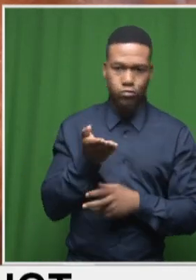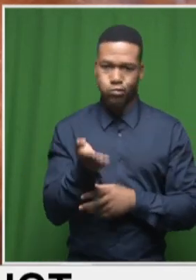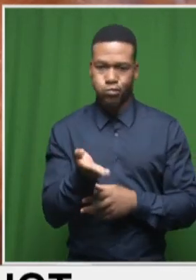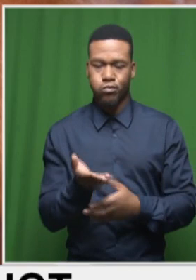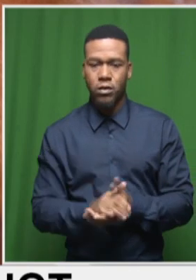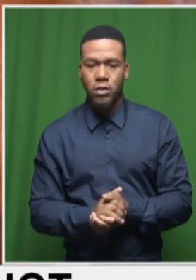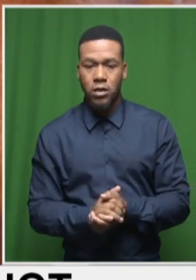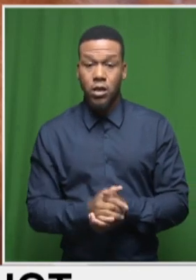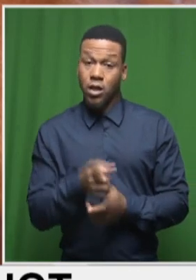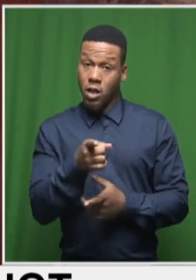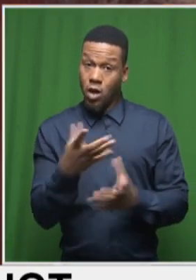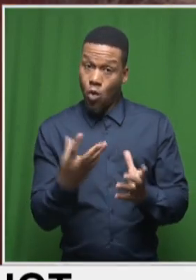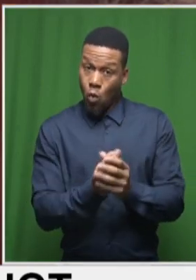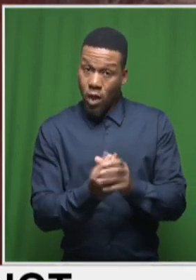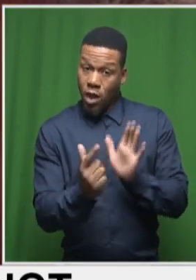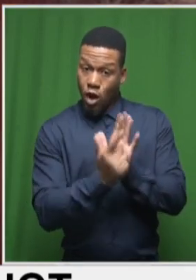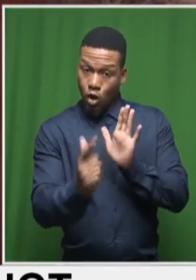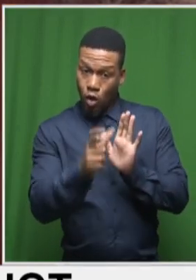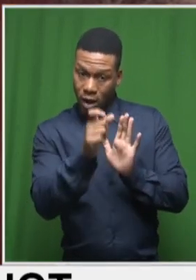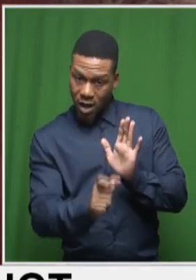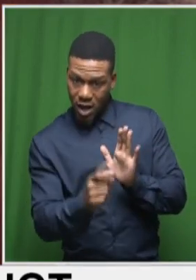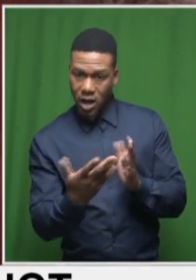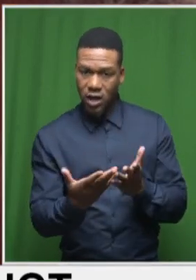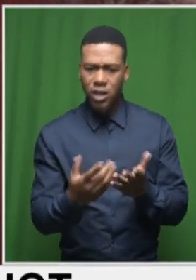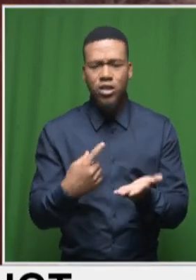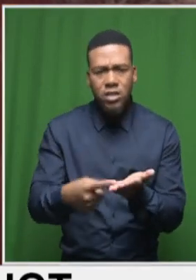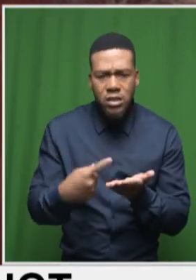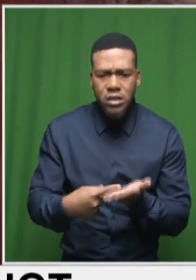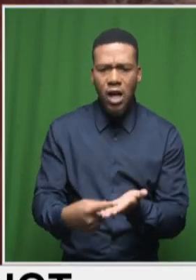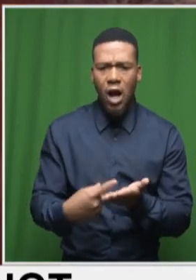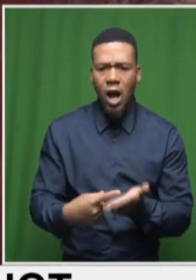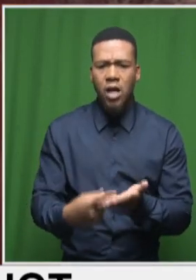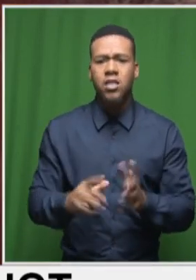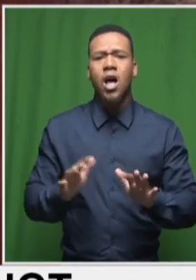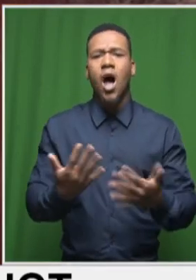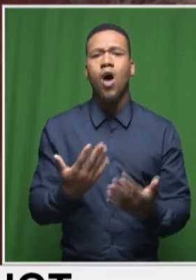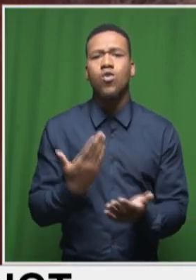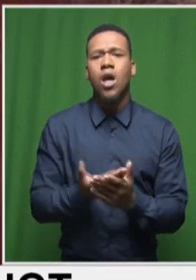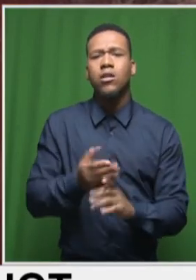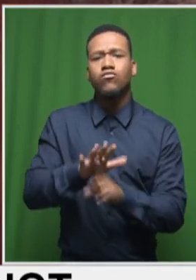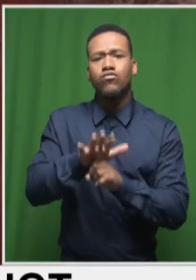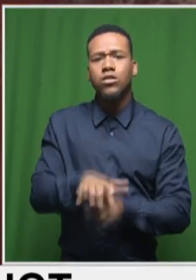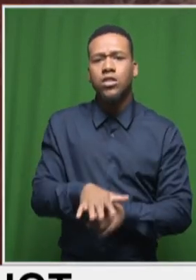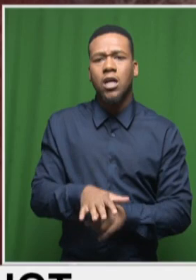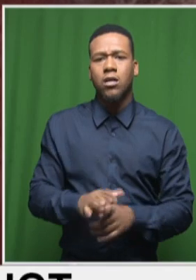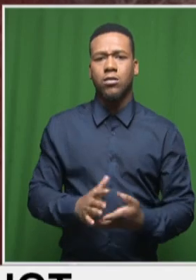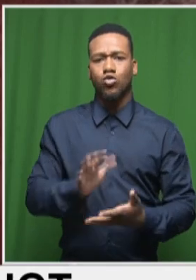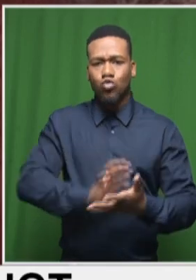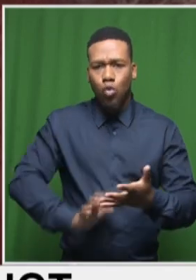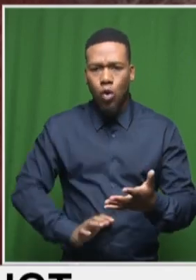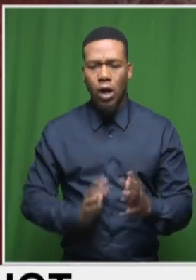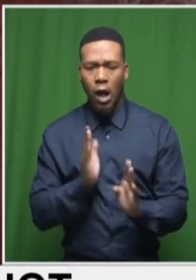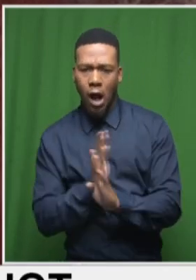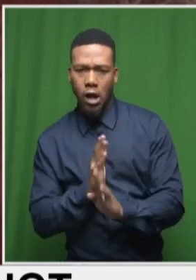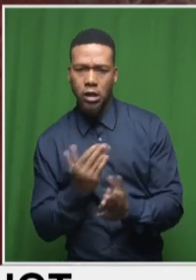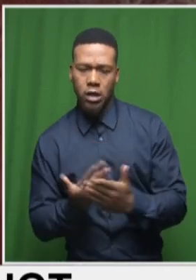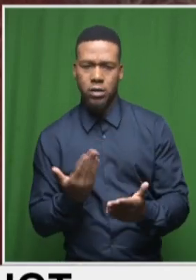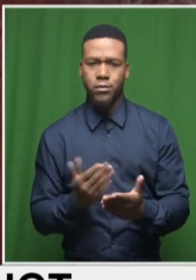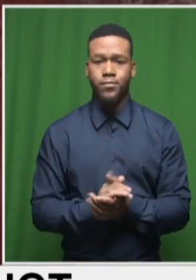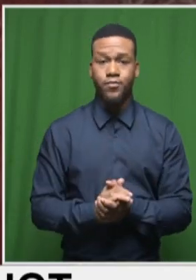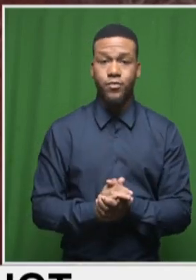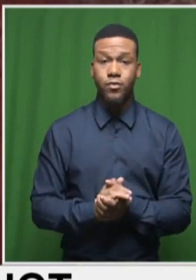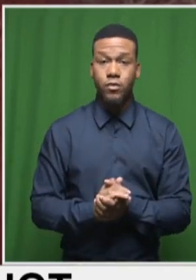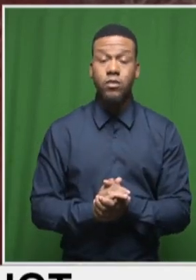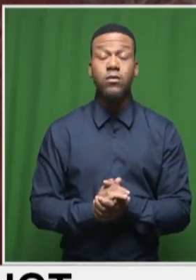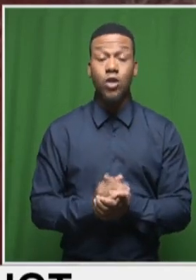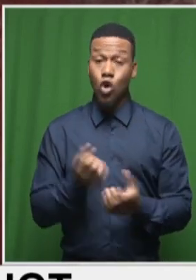he and his attorney, Michael Cohen, allegedly discussed how to suppress stories about his affair. Court documents said Trump can